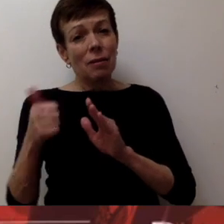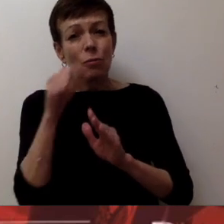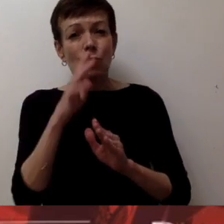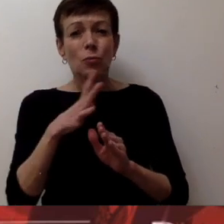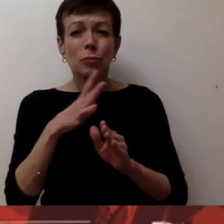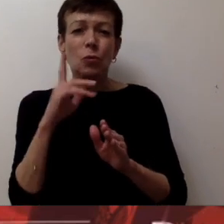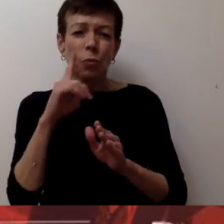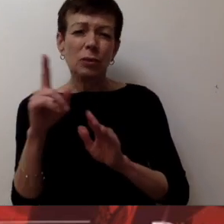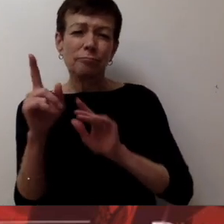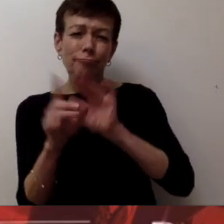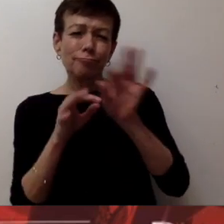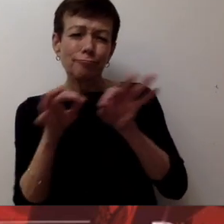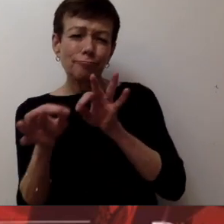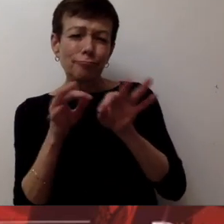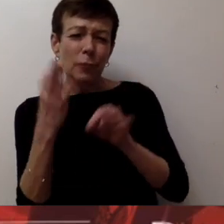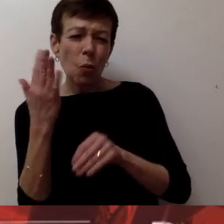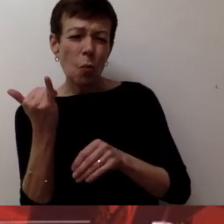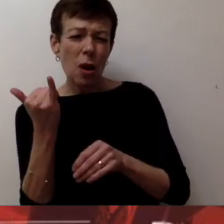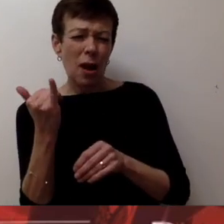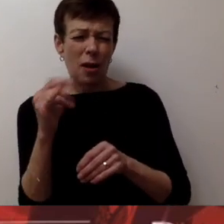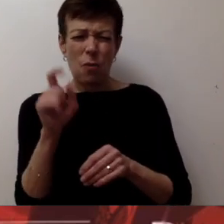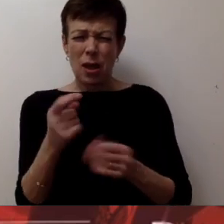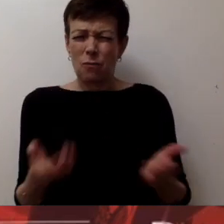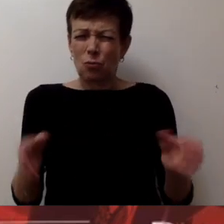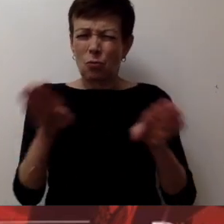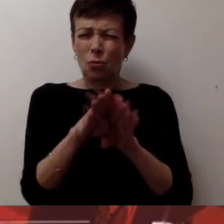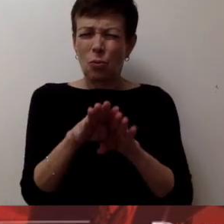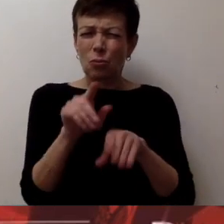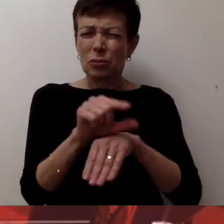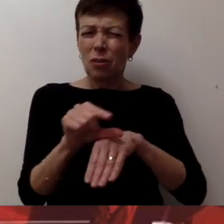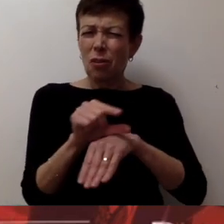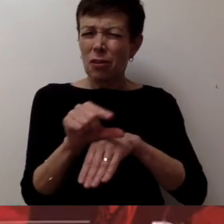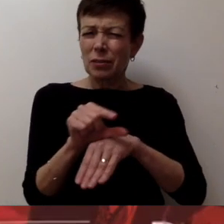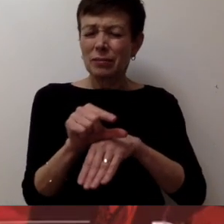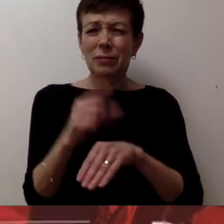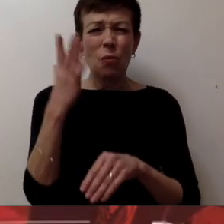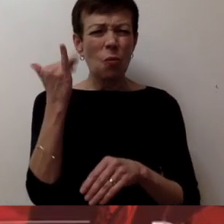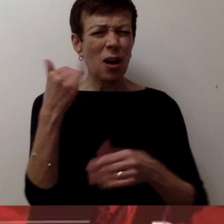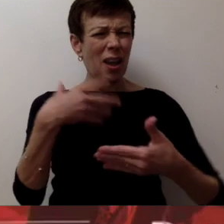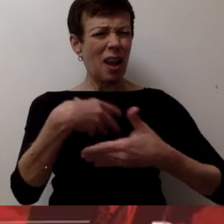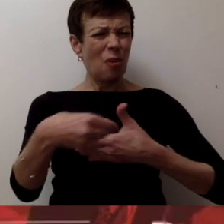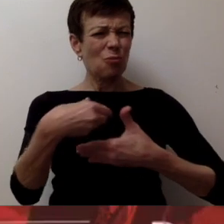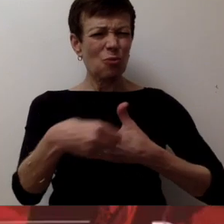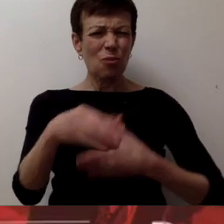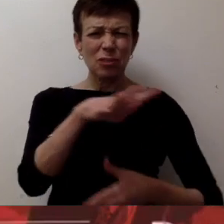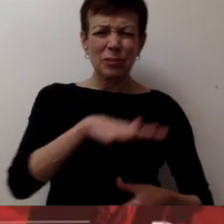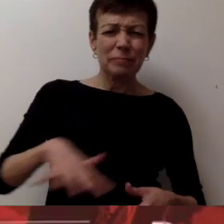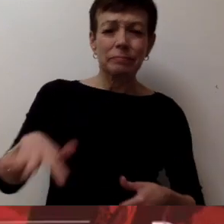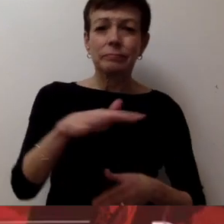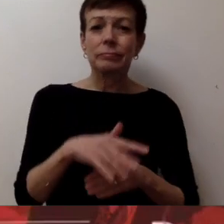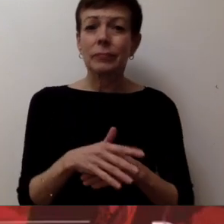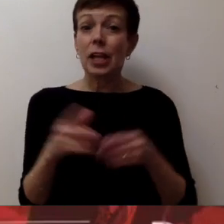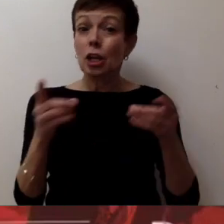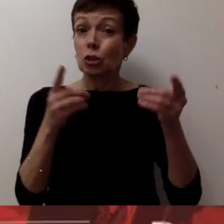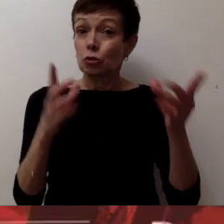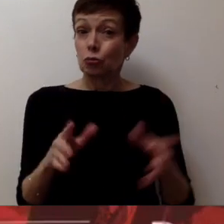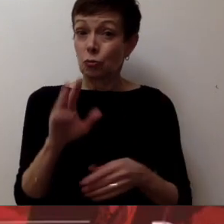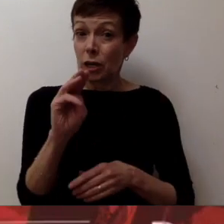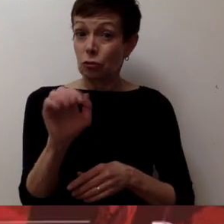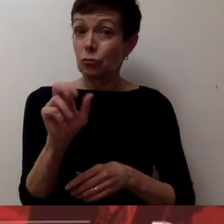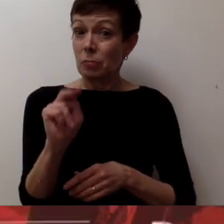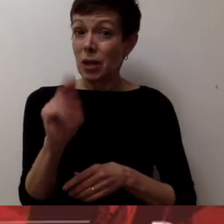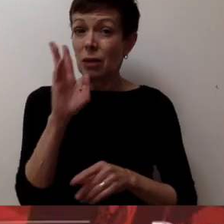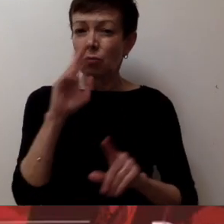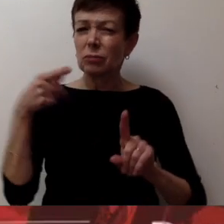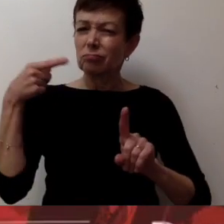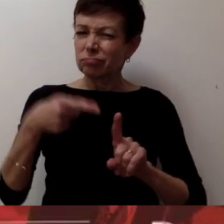community does have a lot of legitimate questions about why this is the case, particularly that because it's an outdoor amenity. So Director Mann will speak